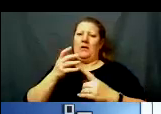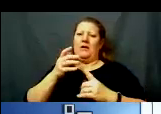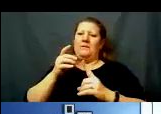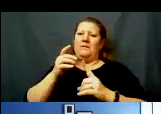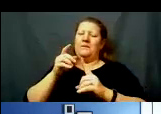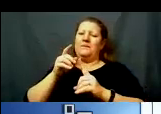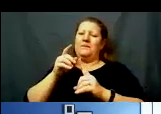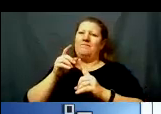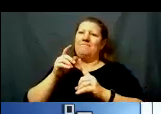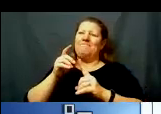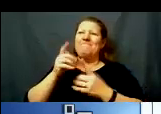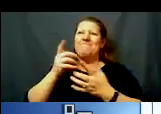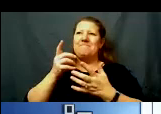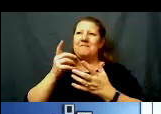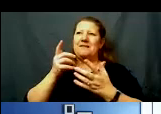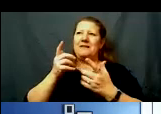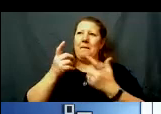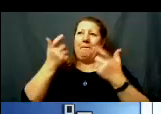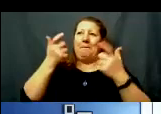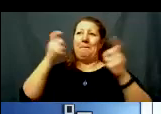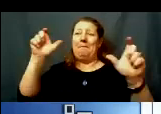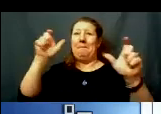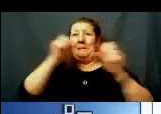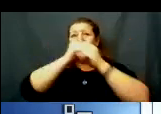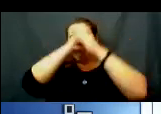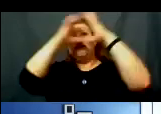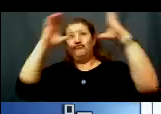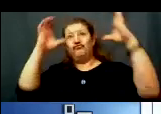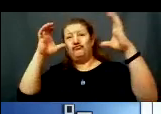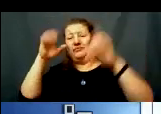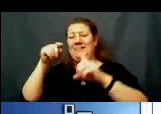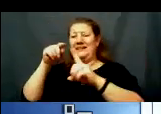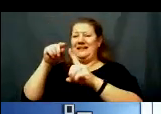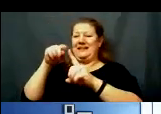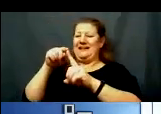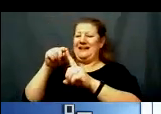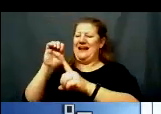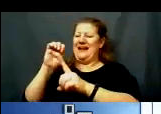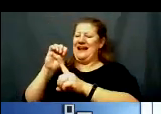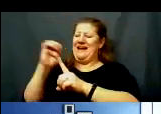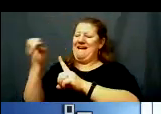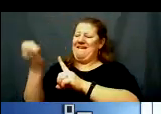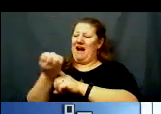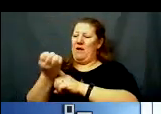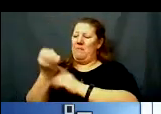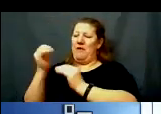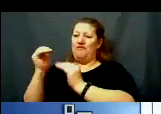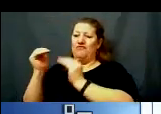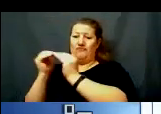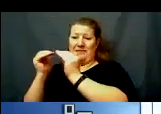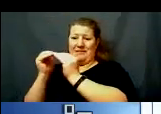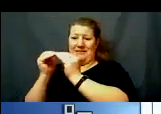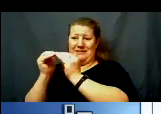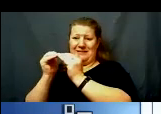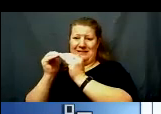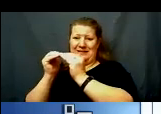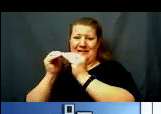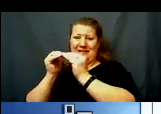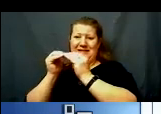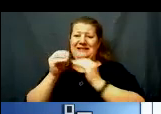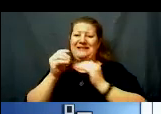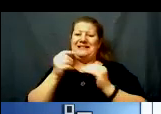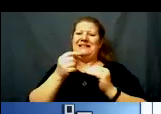paints this big picture around environmental justice and settler colonialism. He makes the argument, for example, that